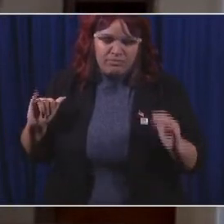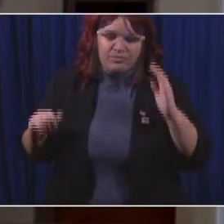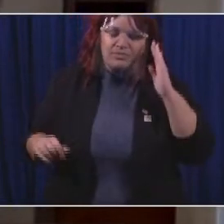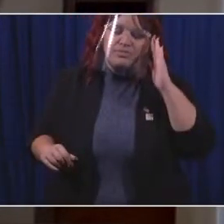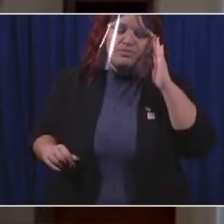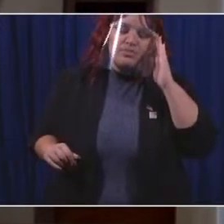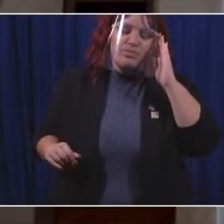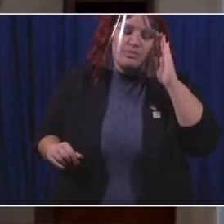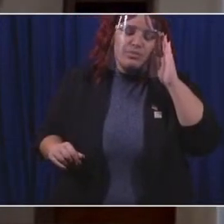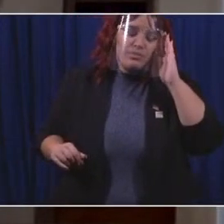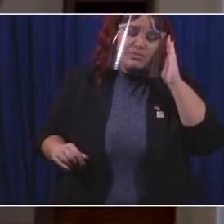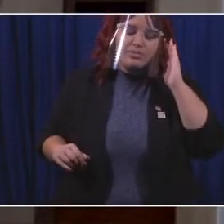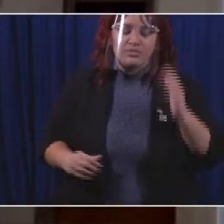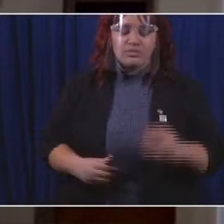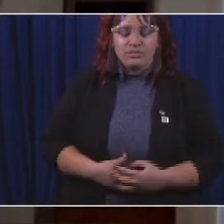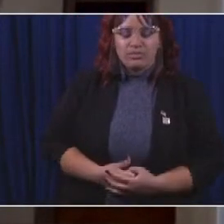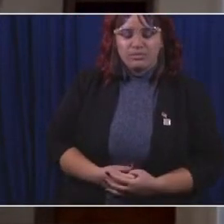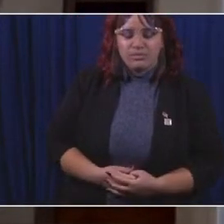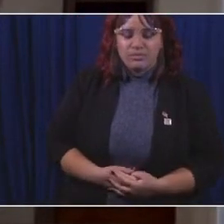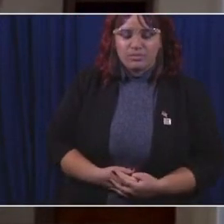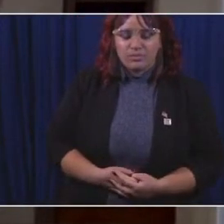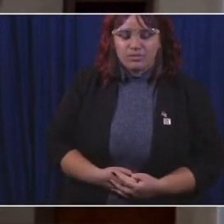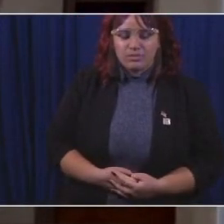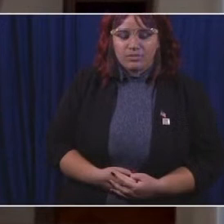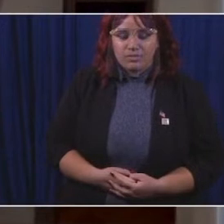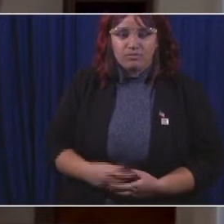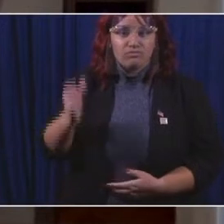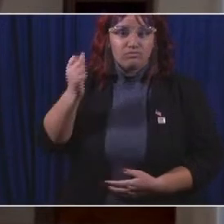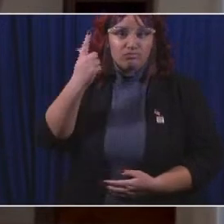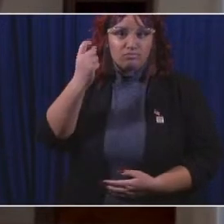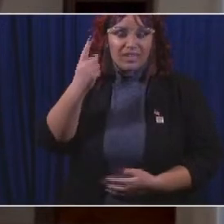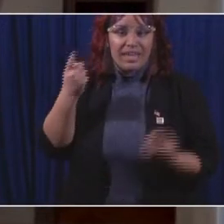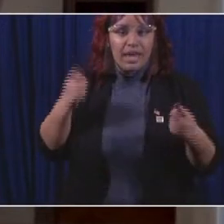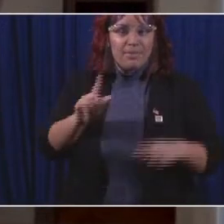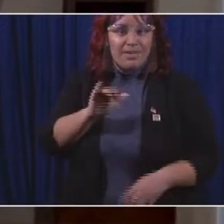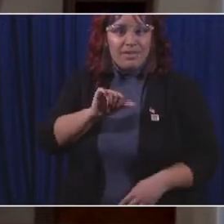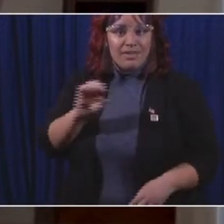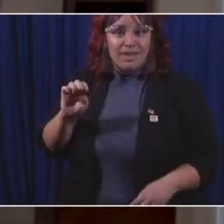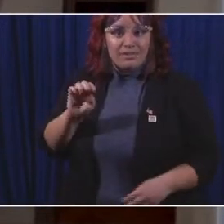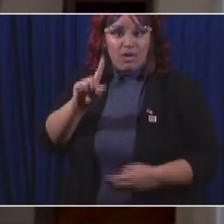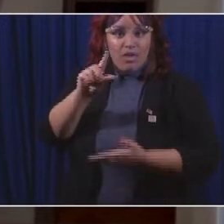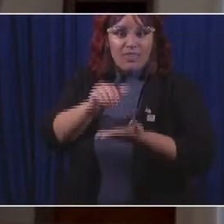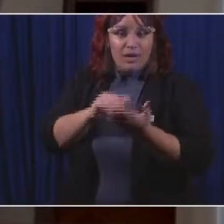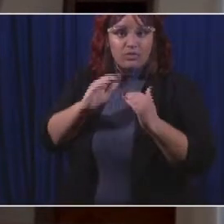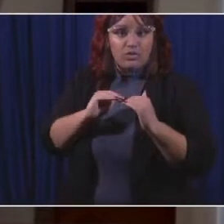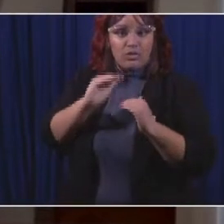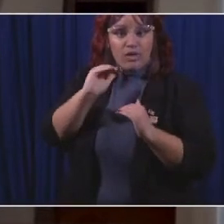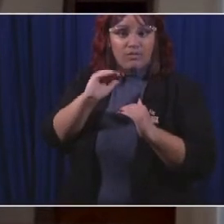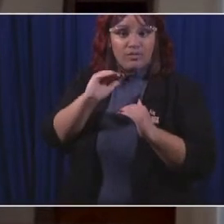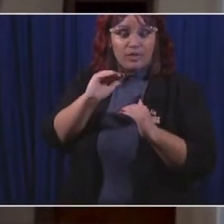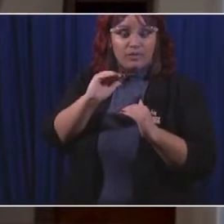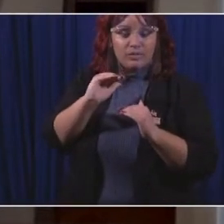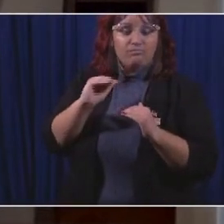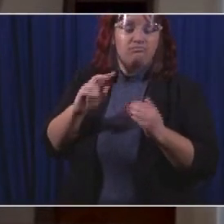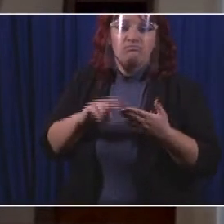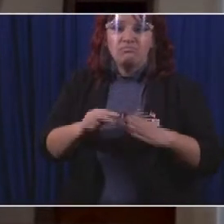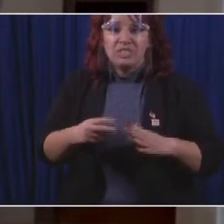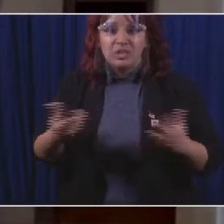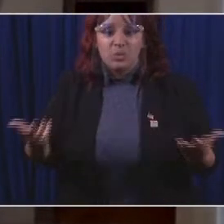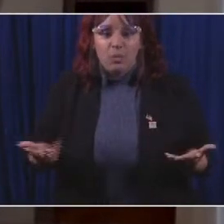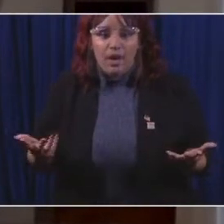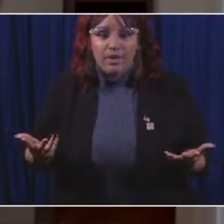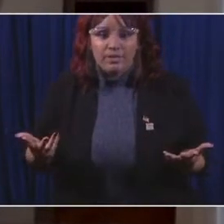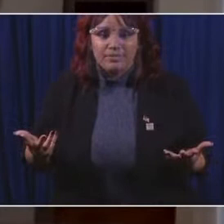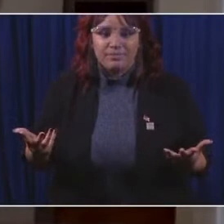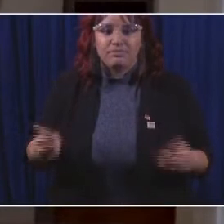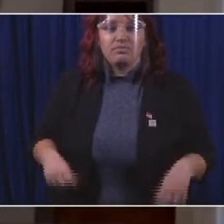1,000, above 1,000 means that there is at least one person out of every 100 in the community in the last